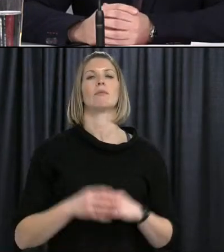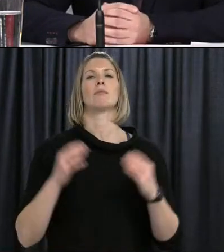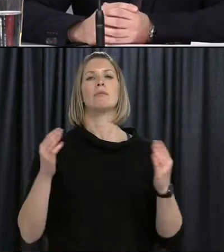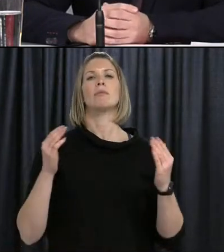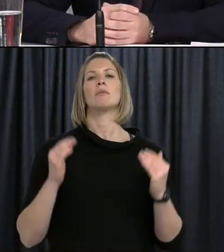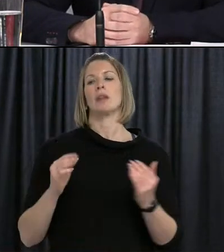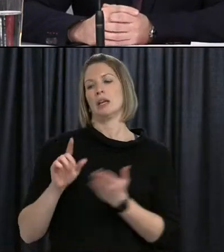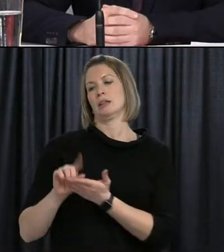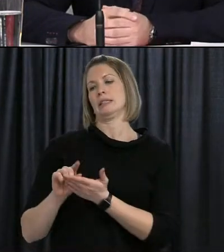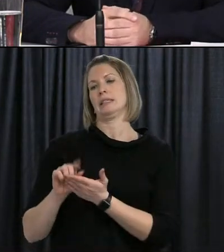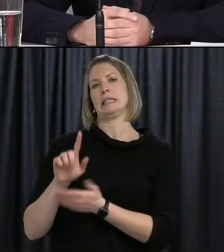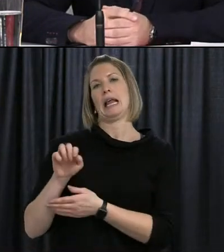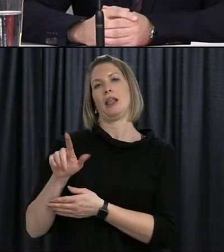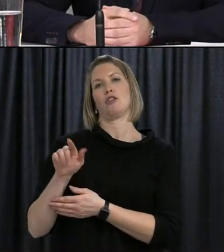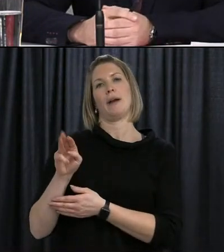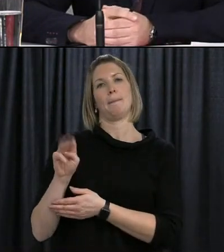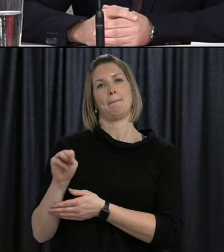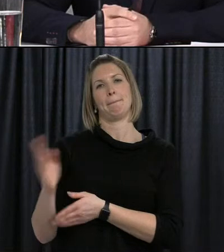Telegram. Please go ahead.